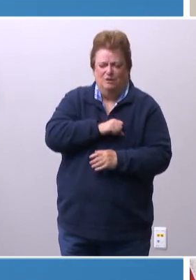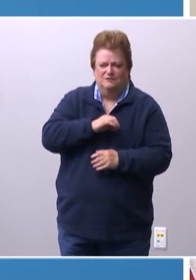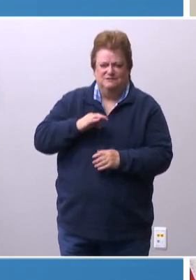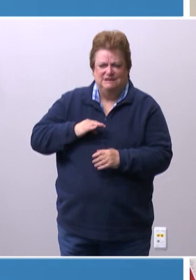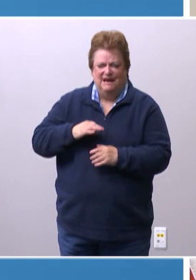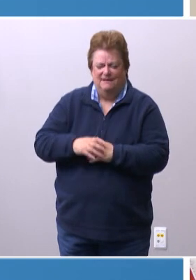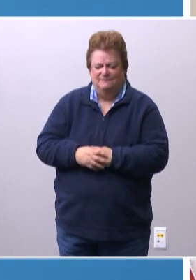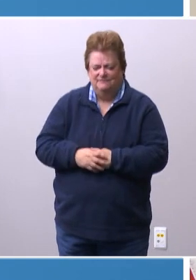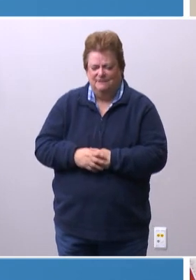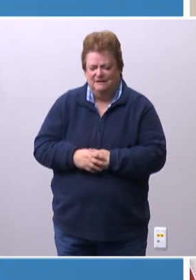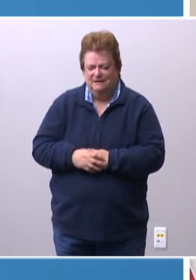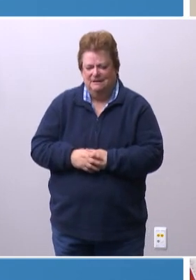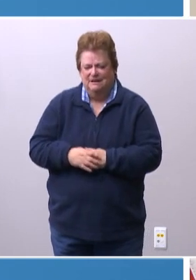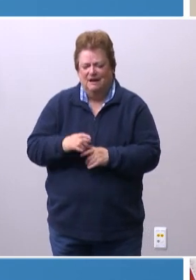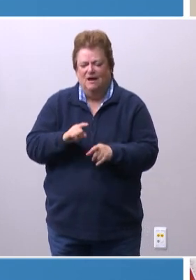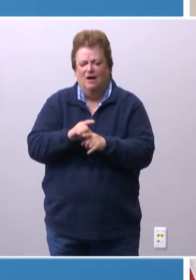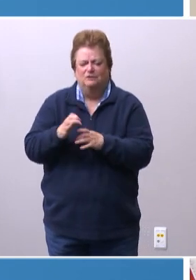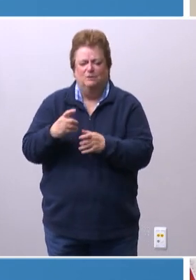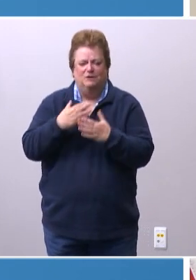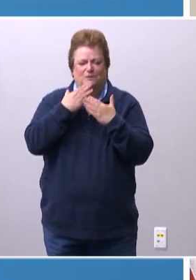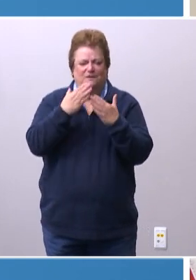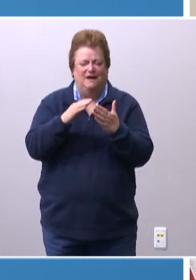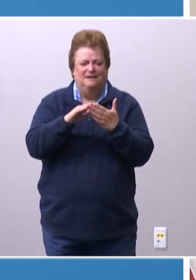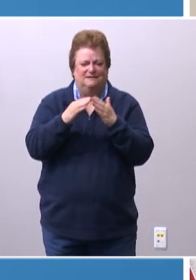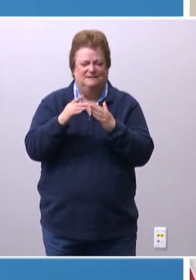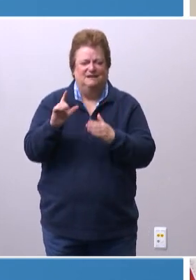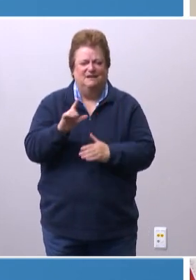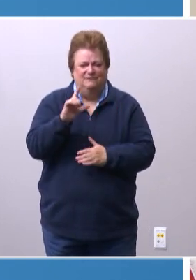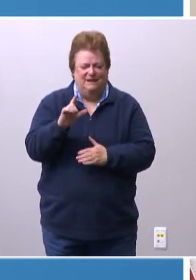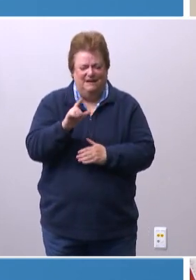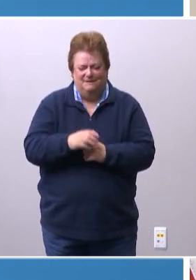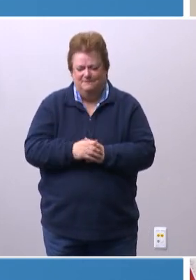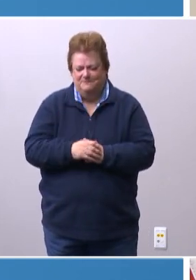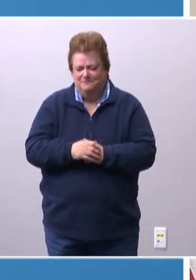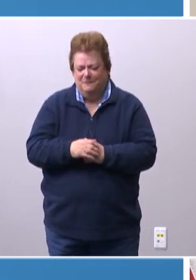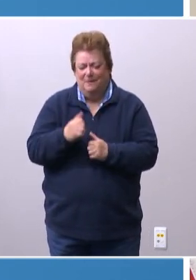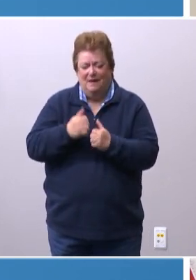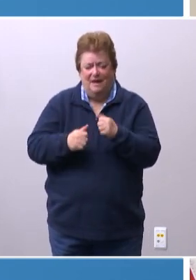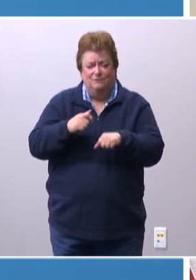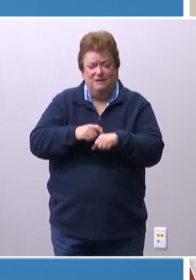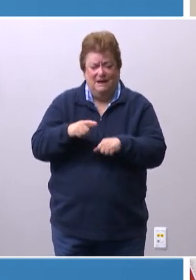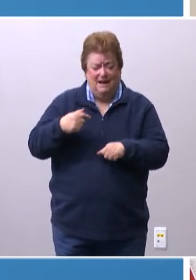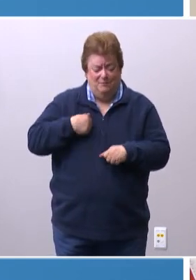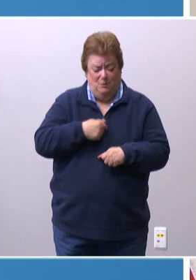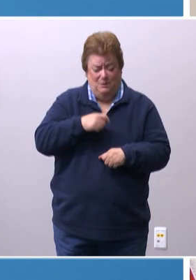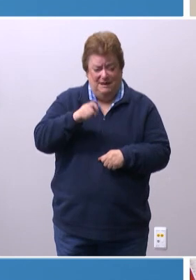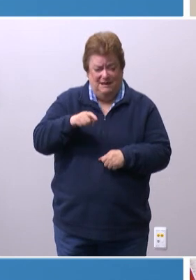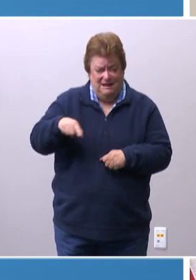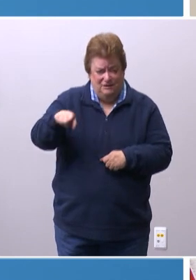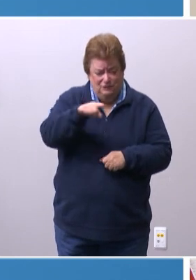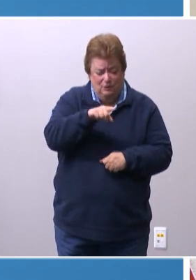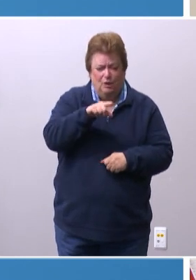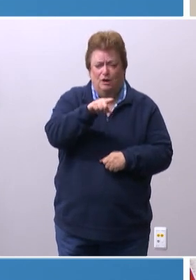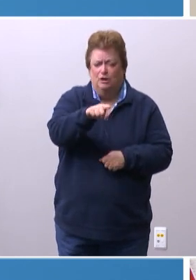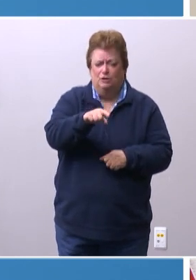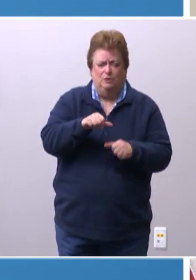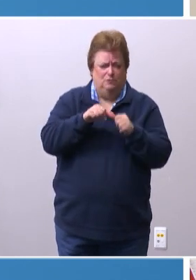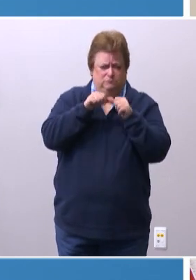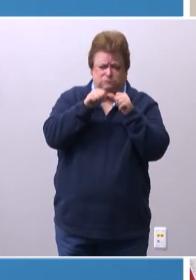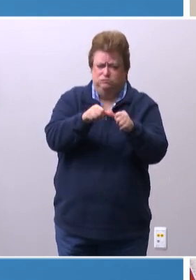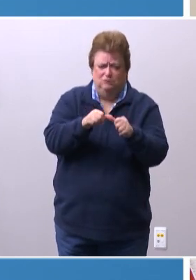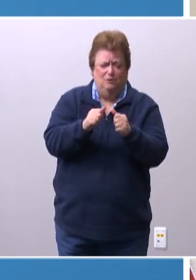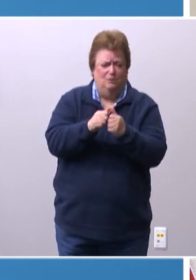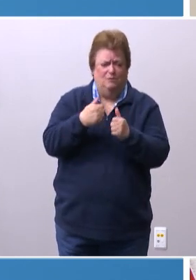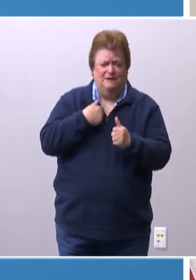I just really want to also thank the city of Lincoln. Just every time we've needed you, you've steadfastly been there. And there may